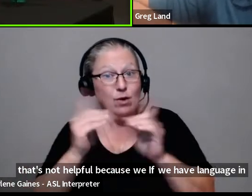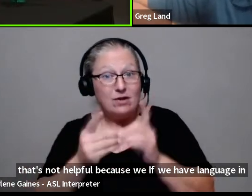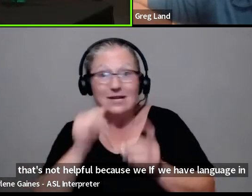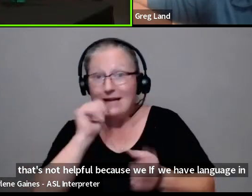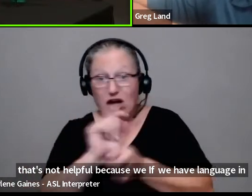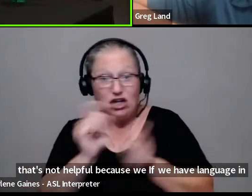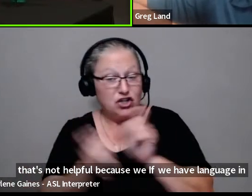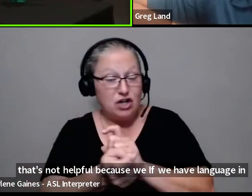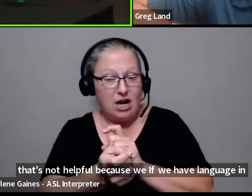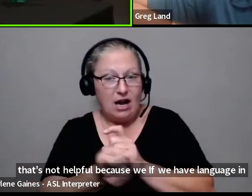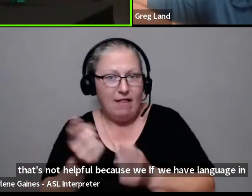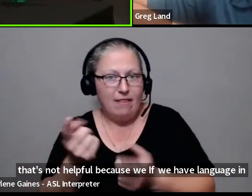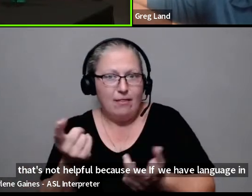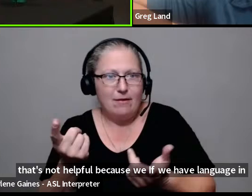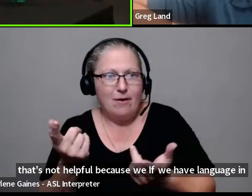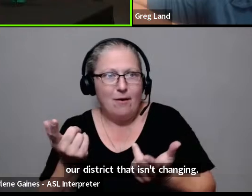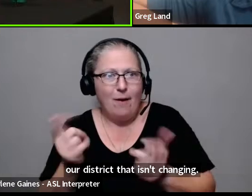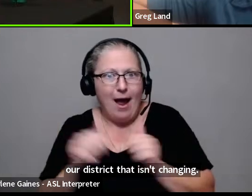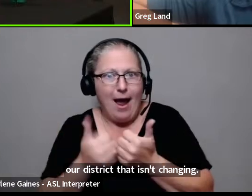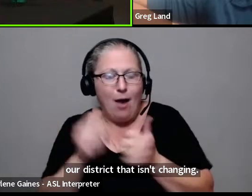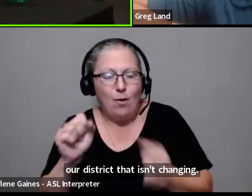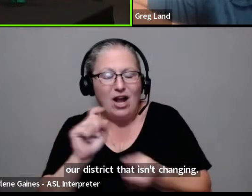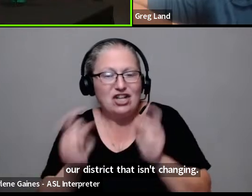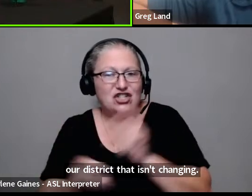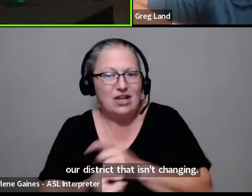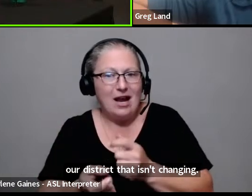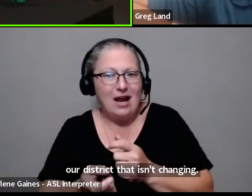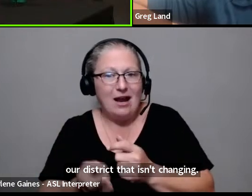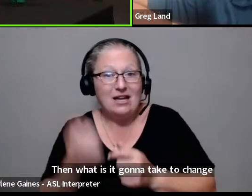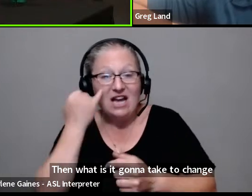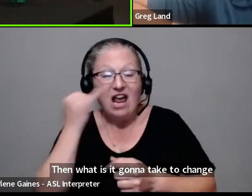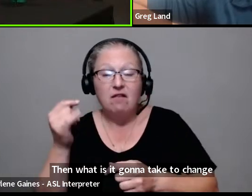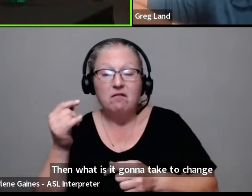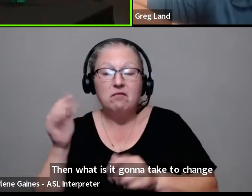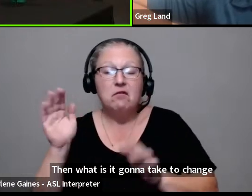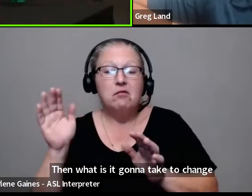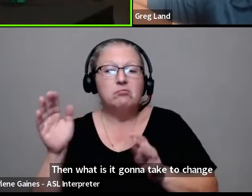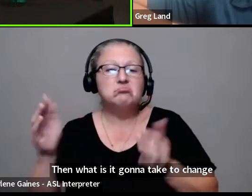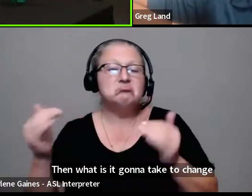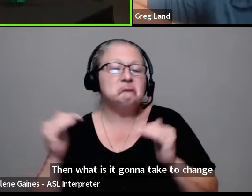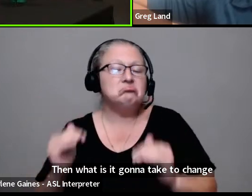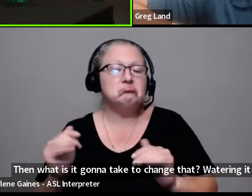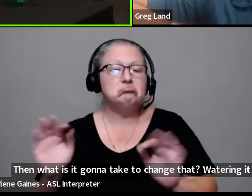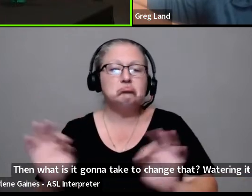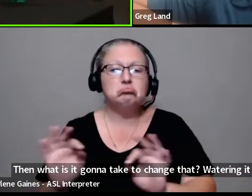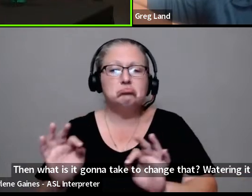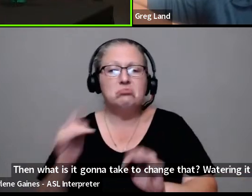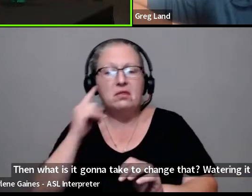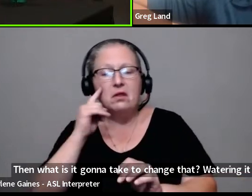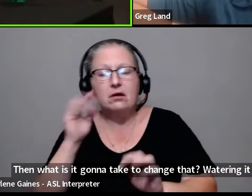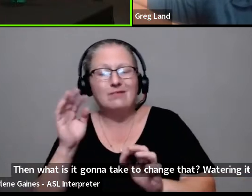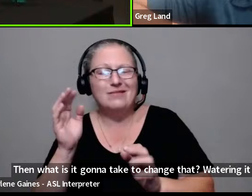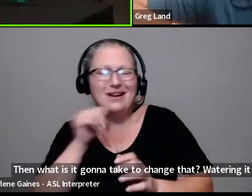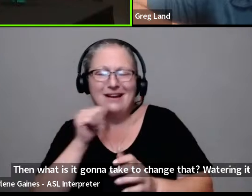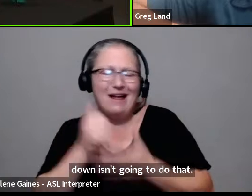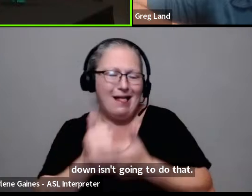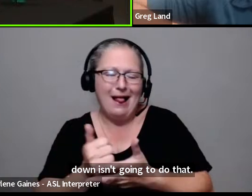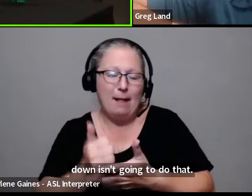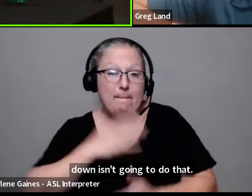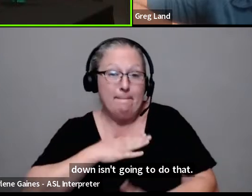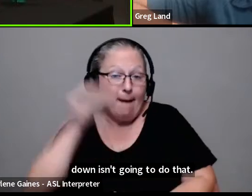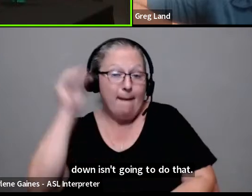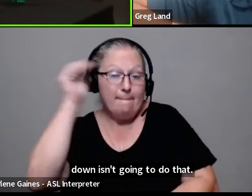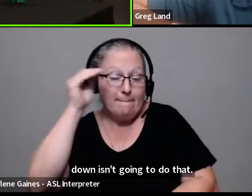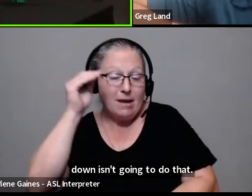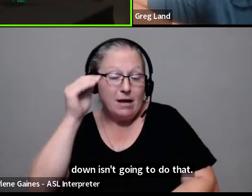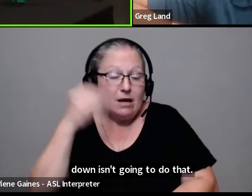then what is it going to take to change that? Watering it down isn't going to do that. So in my opinion, I would like to